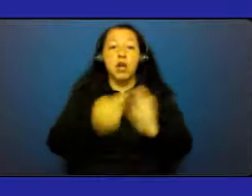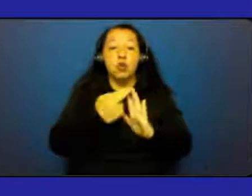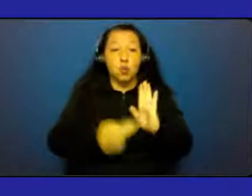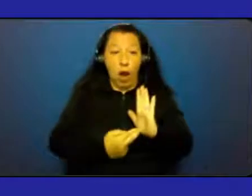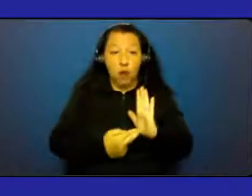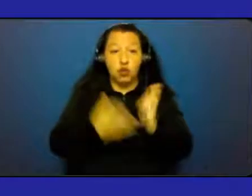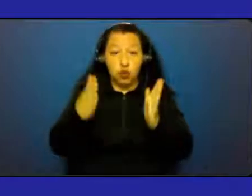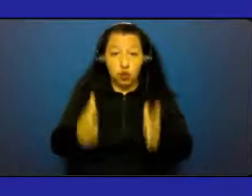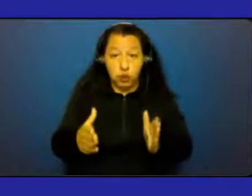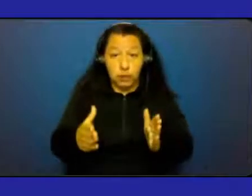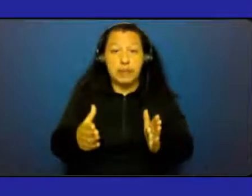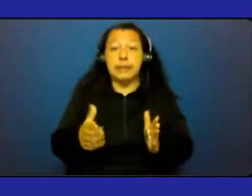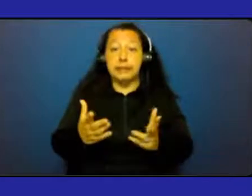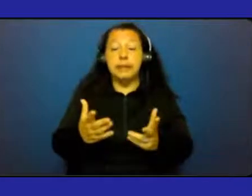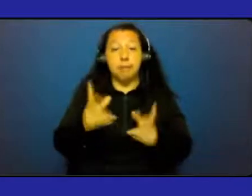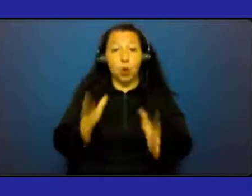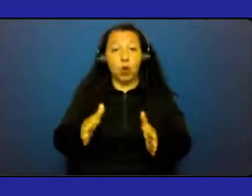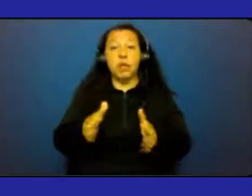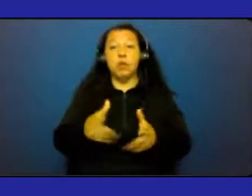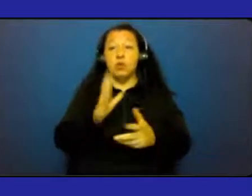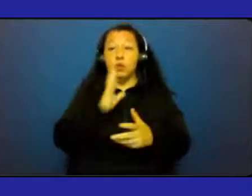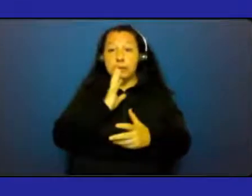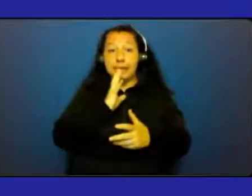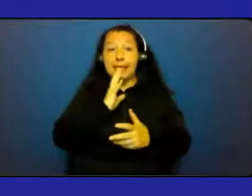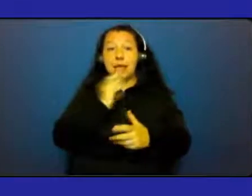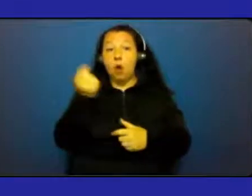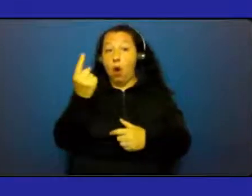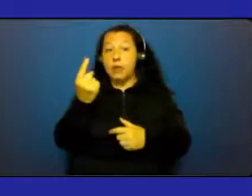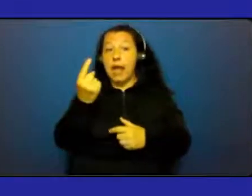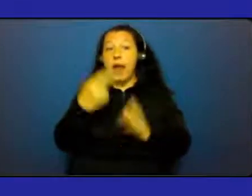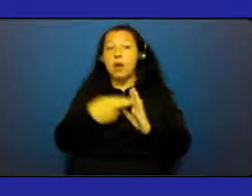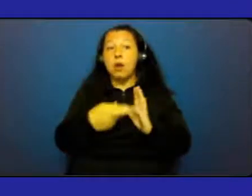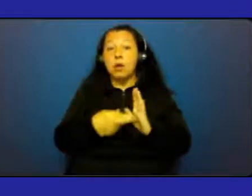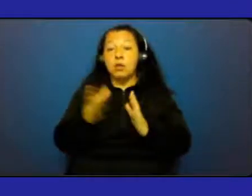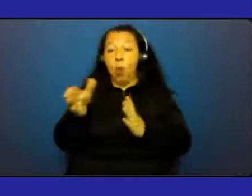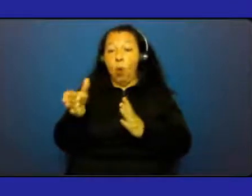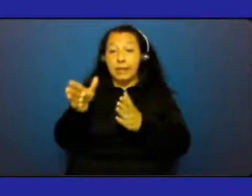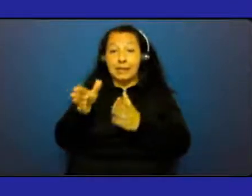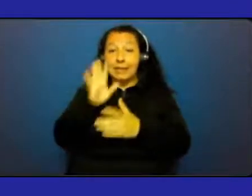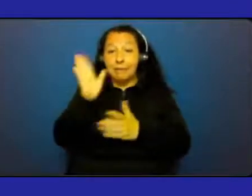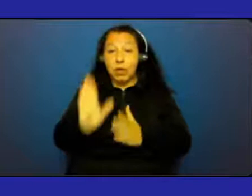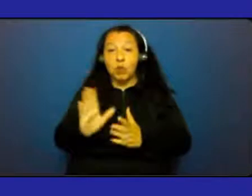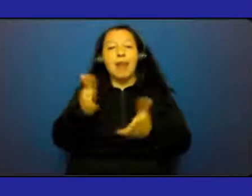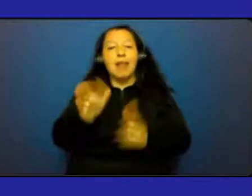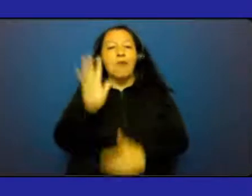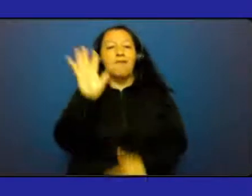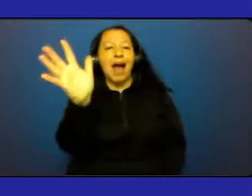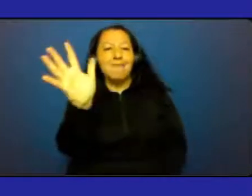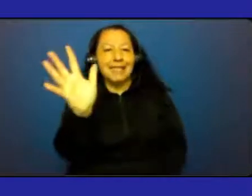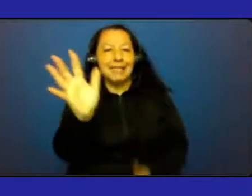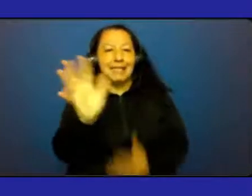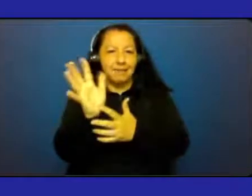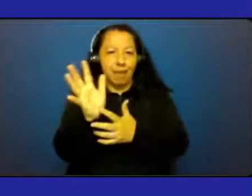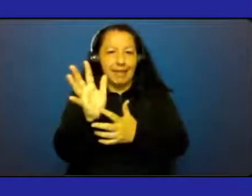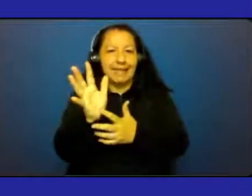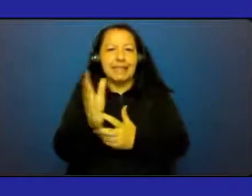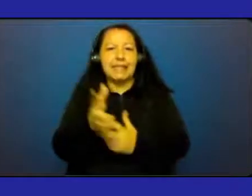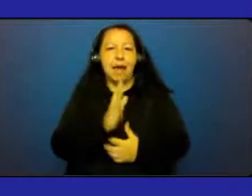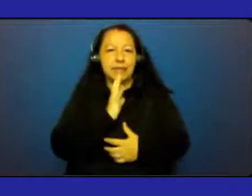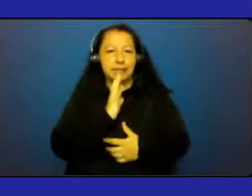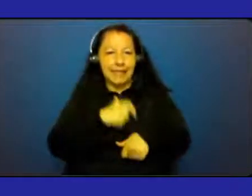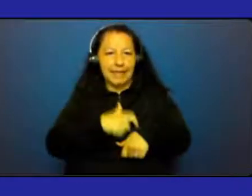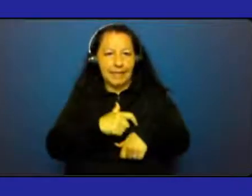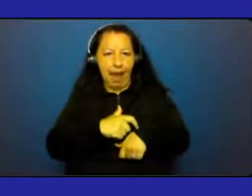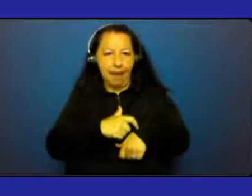to testify, registered speakers are allotted 5 minutes of speaking time. On your screen, you will see